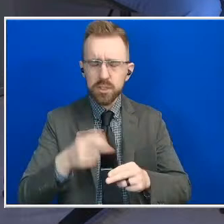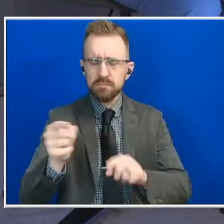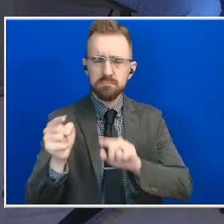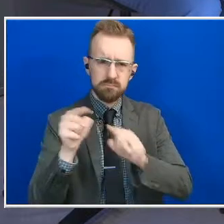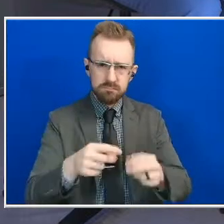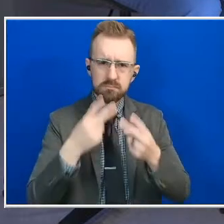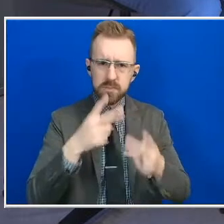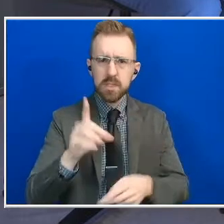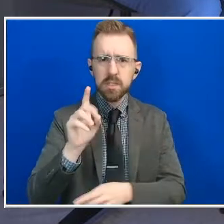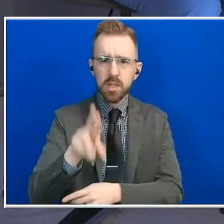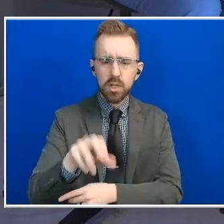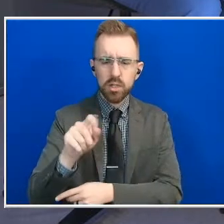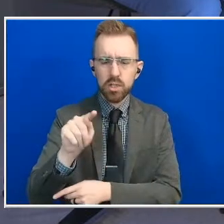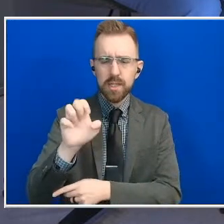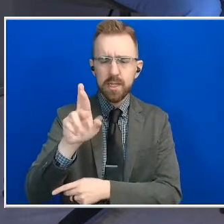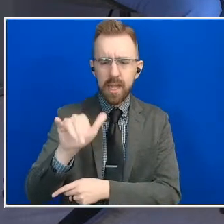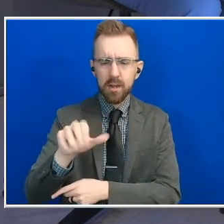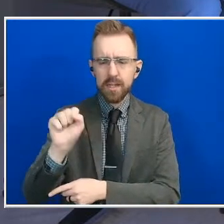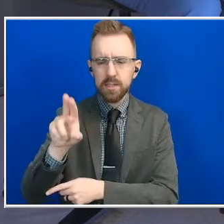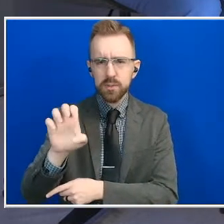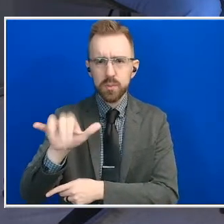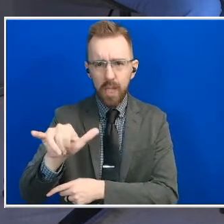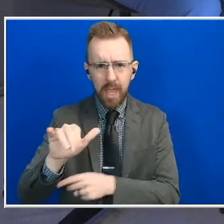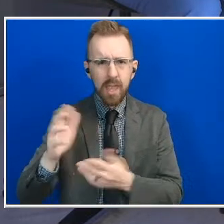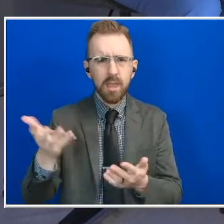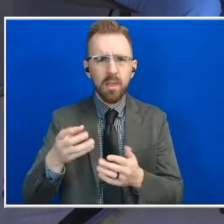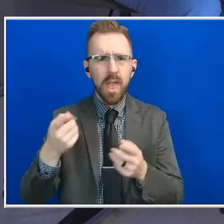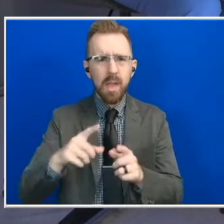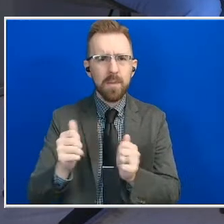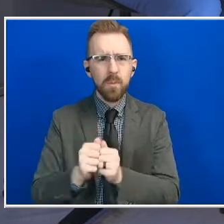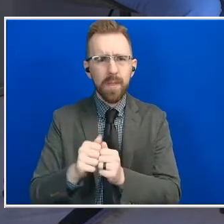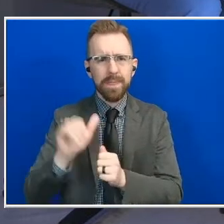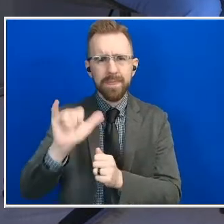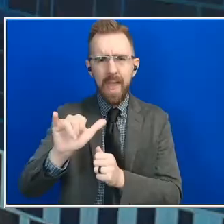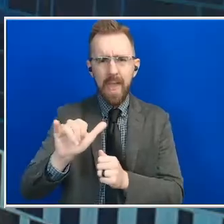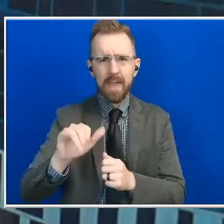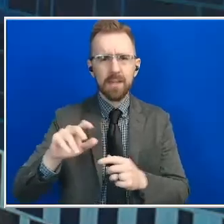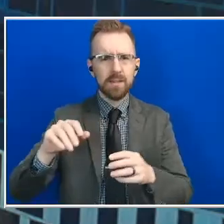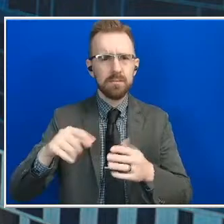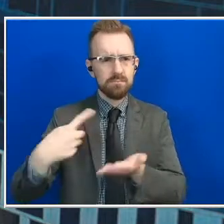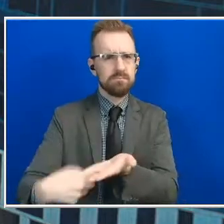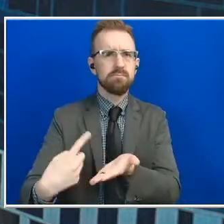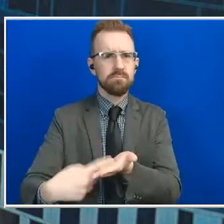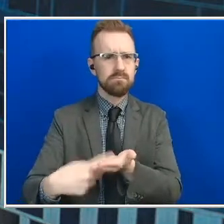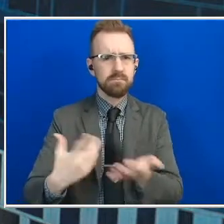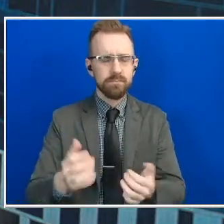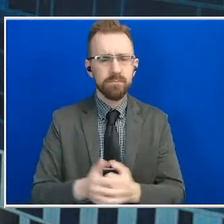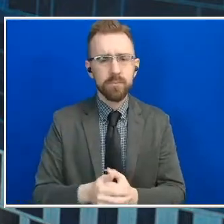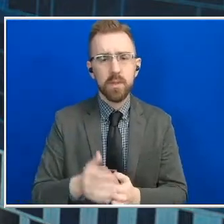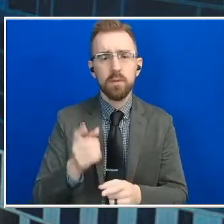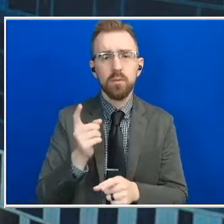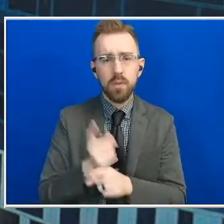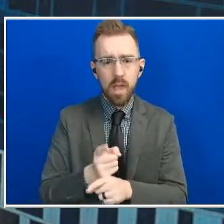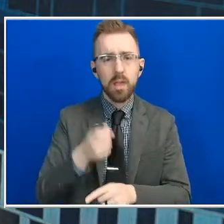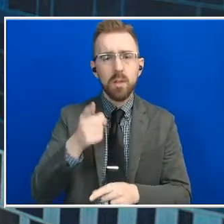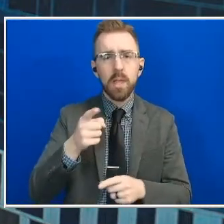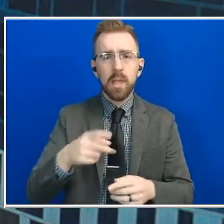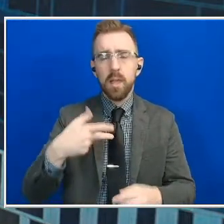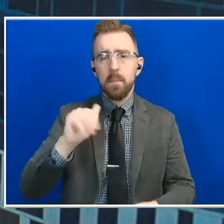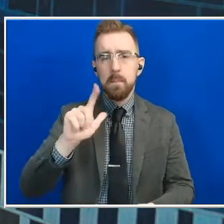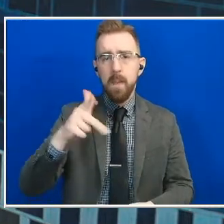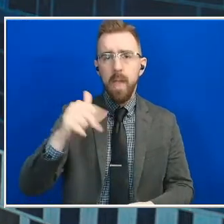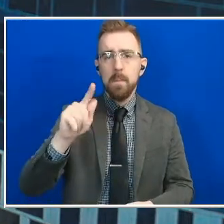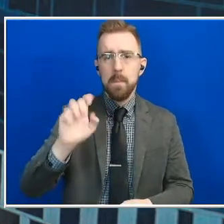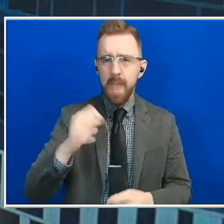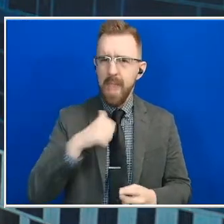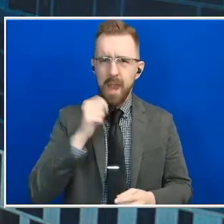what happened during that second opinion? What was that check like? Sure. So right away he palpated it. He said, I don't think this is in a place